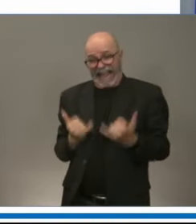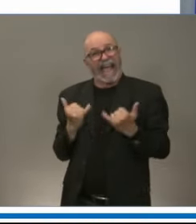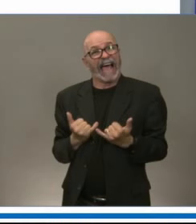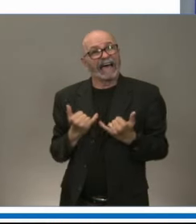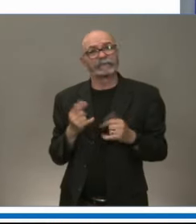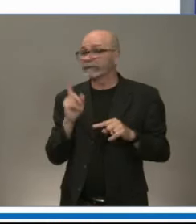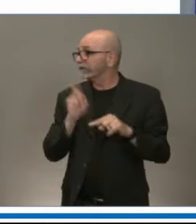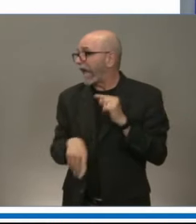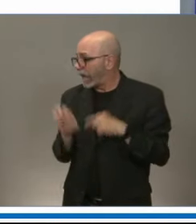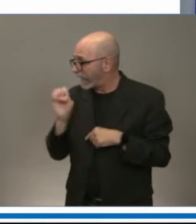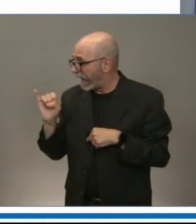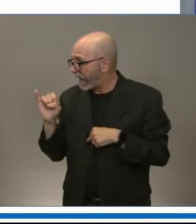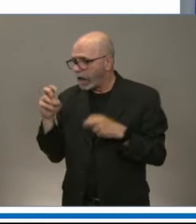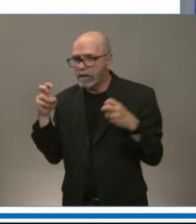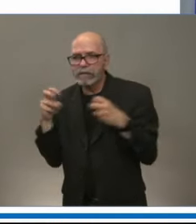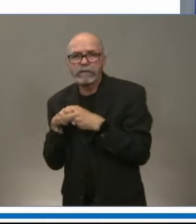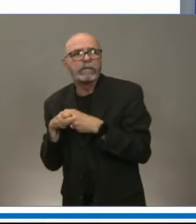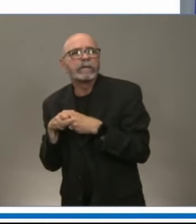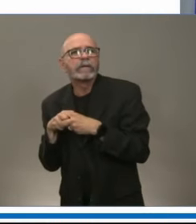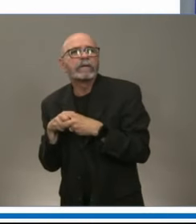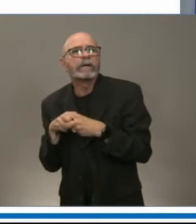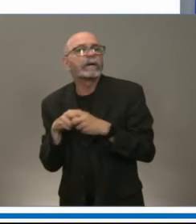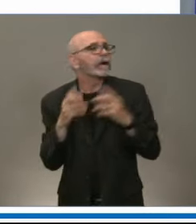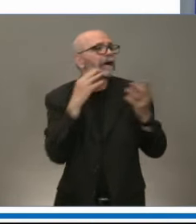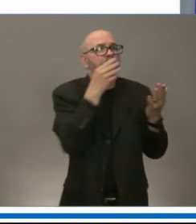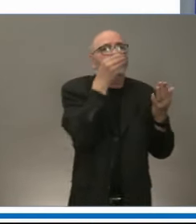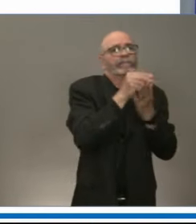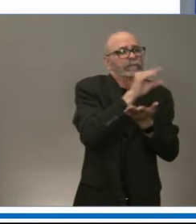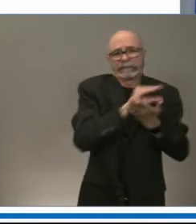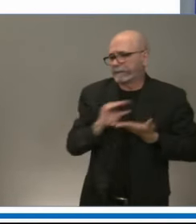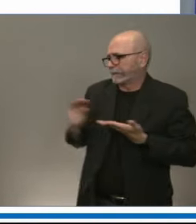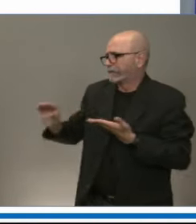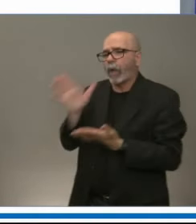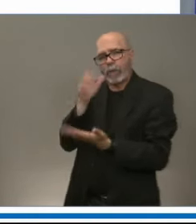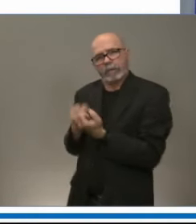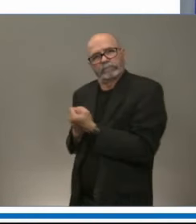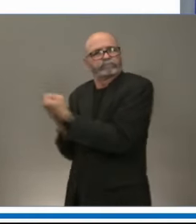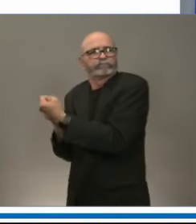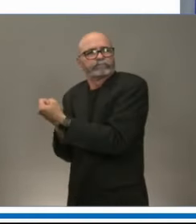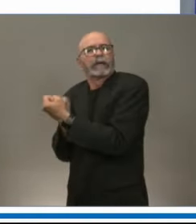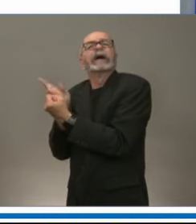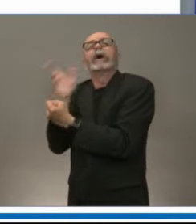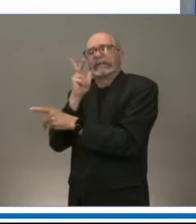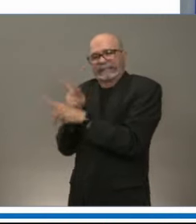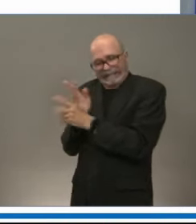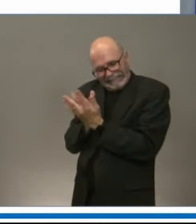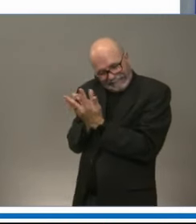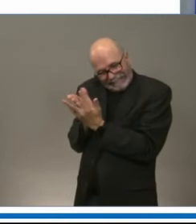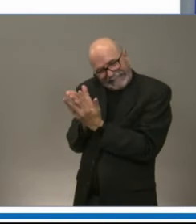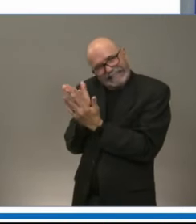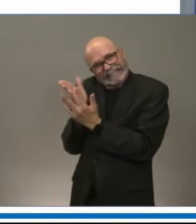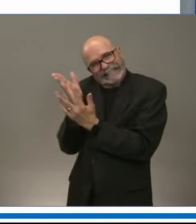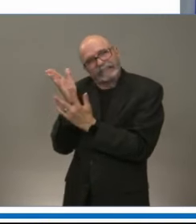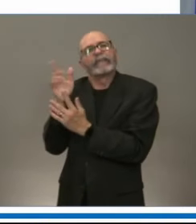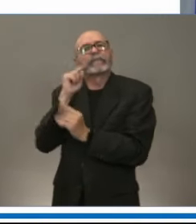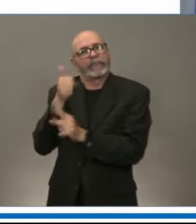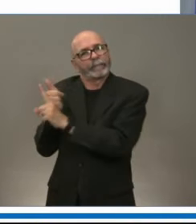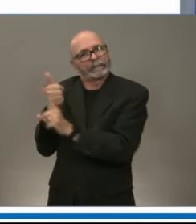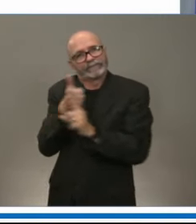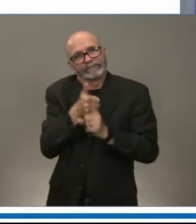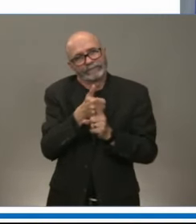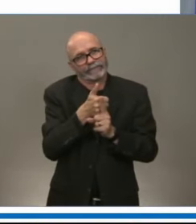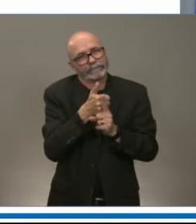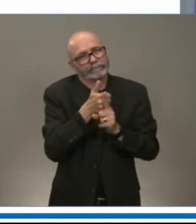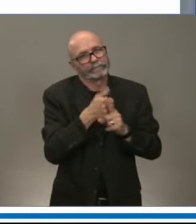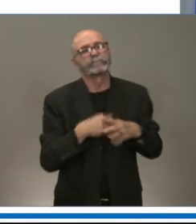can help bridge them. The national government has said they'll have the EI processed this coming week in direct deposits,